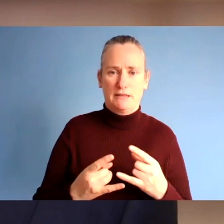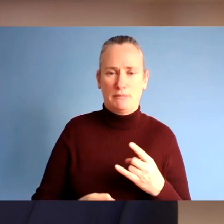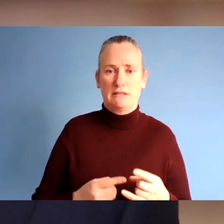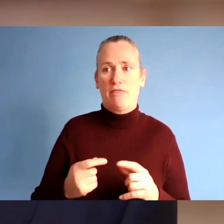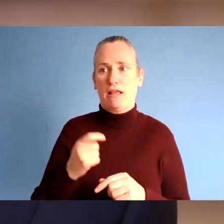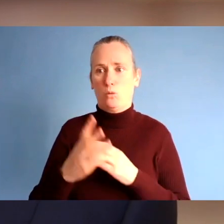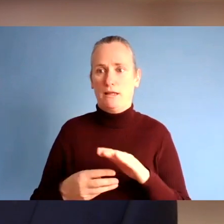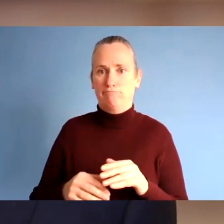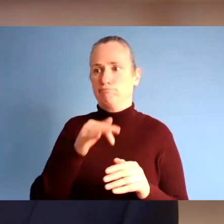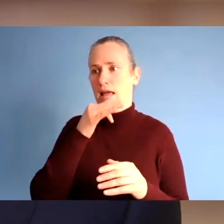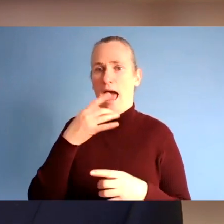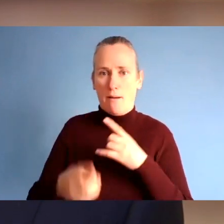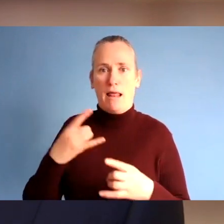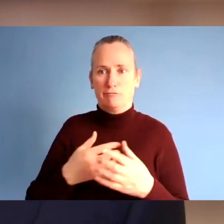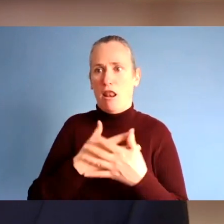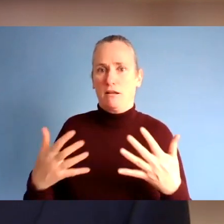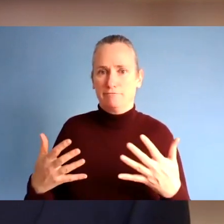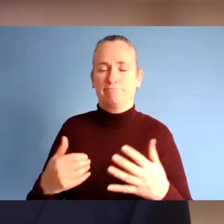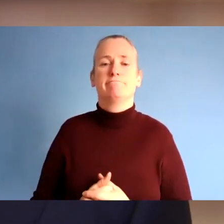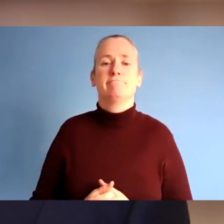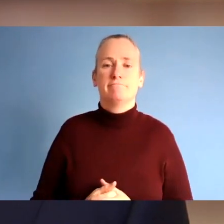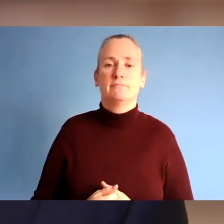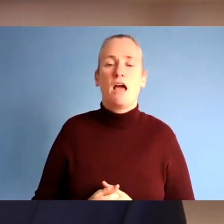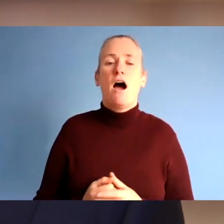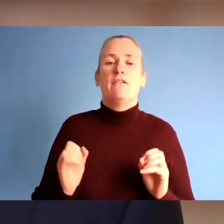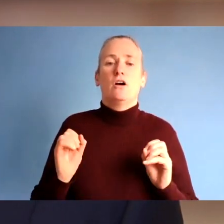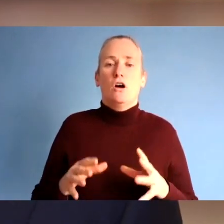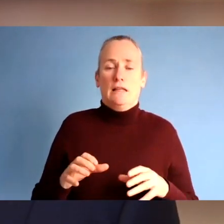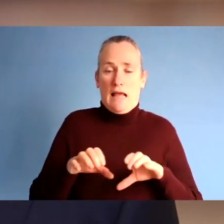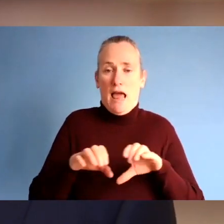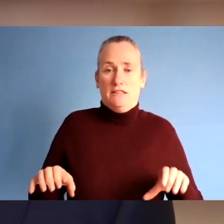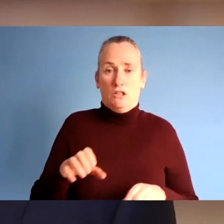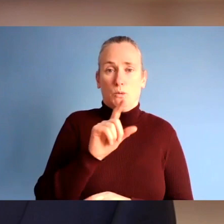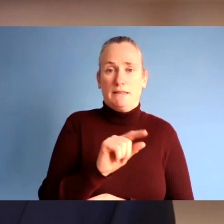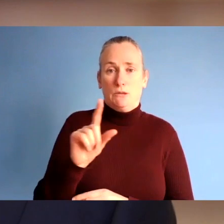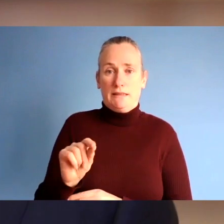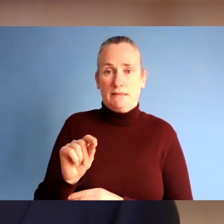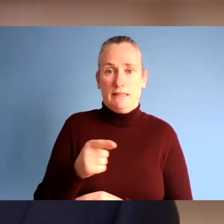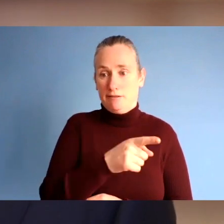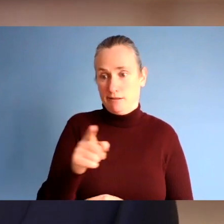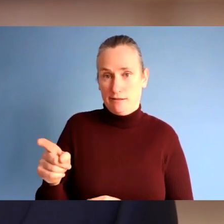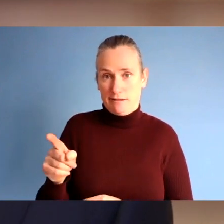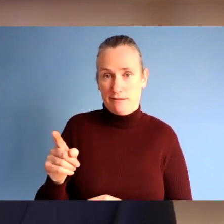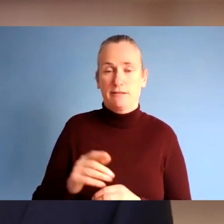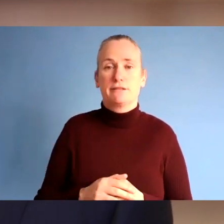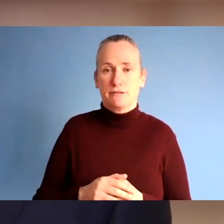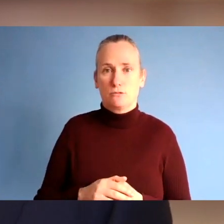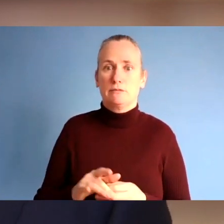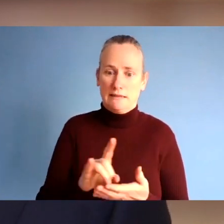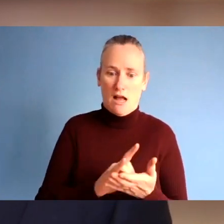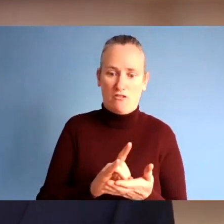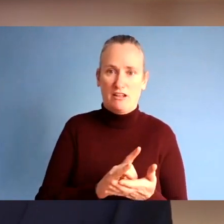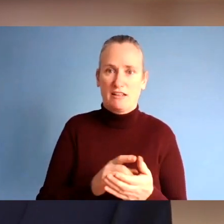weeks where decades happen." Of course, the class of 2020, which you comprise, is an historic